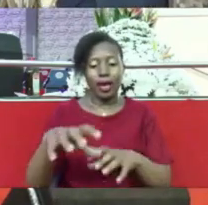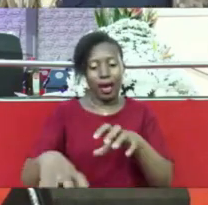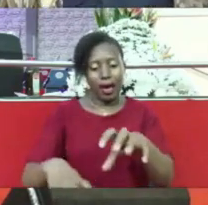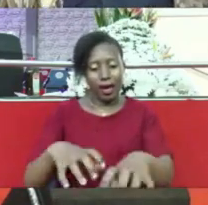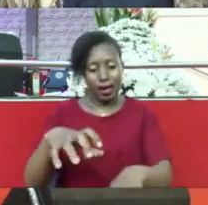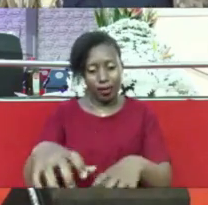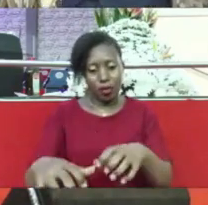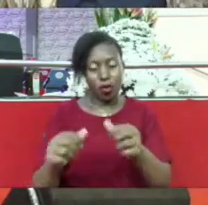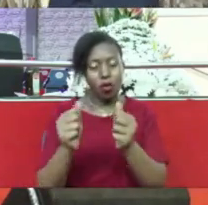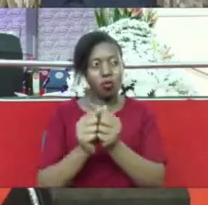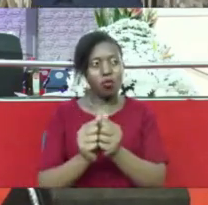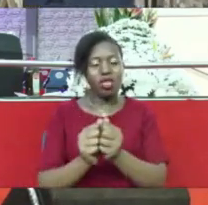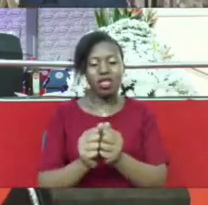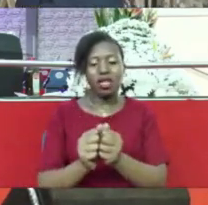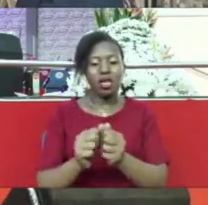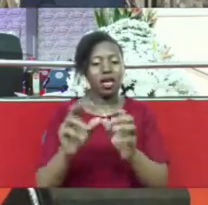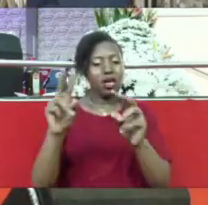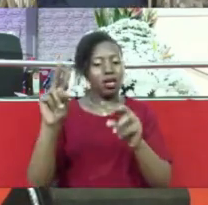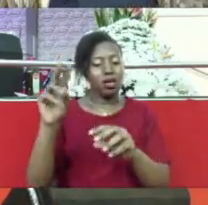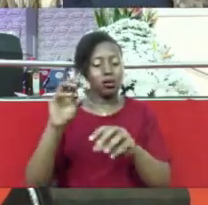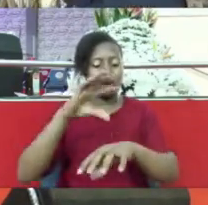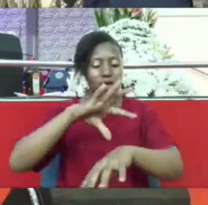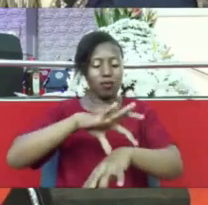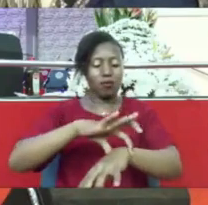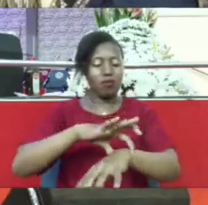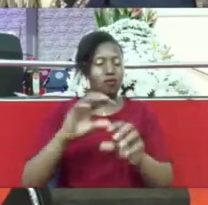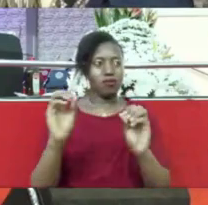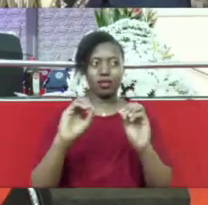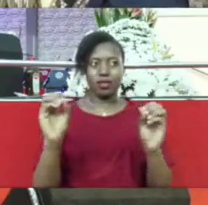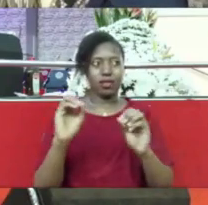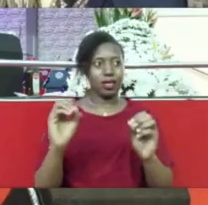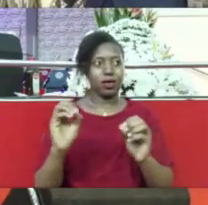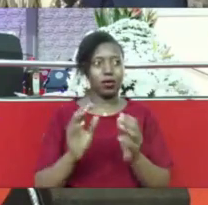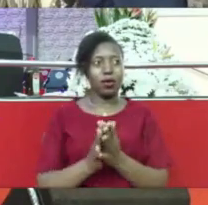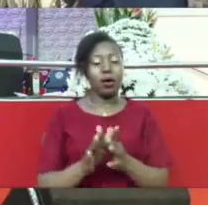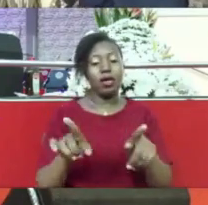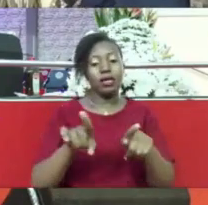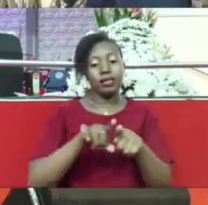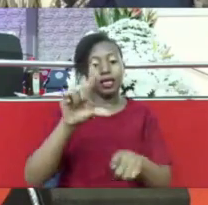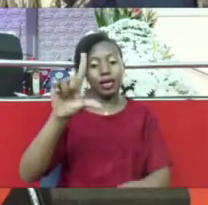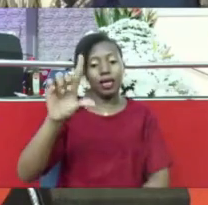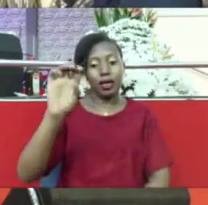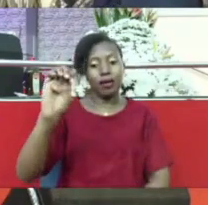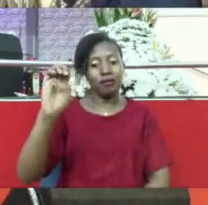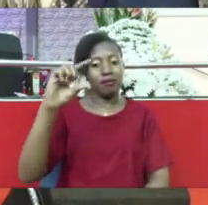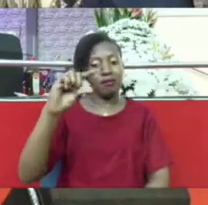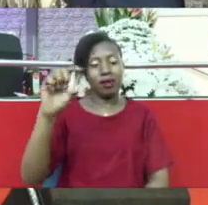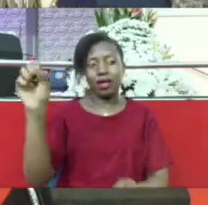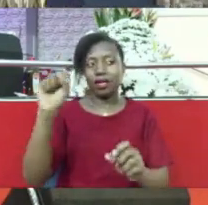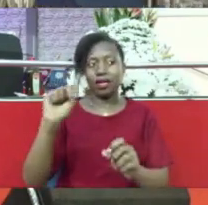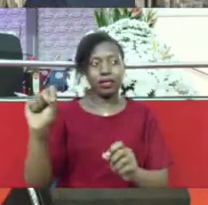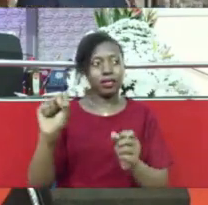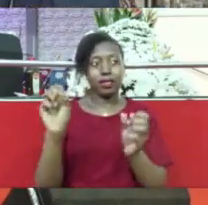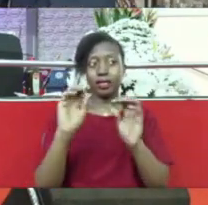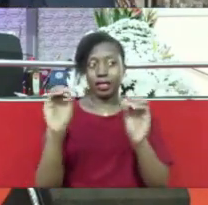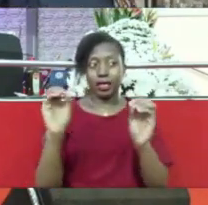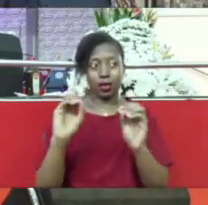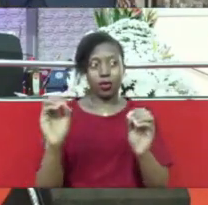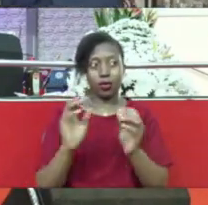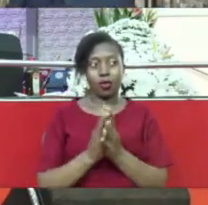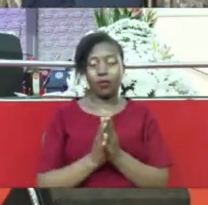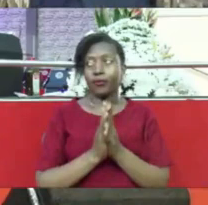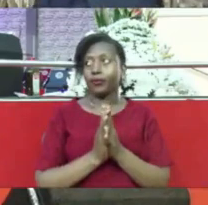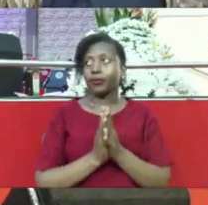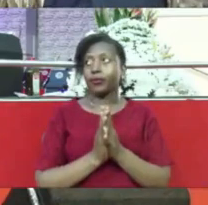hana mfupa. With long, slender, soft bodies and no limbs. Ambaye ana mwili mrefu ambao hauna miguu. Thank you so much,